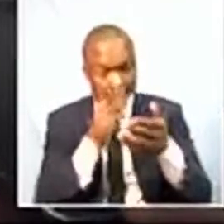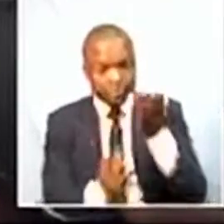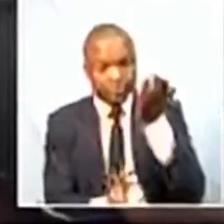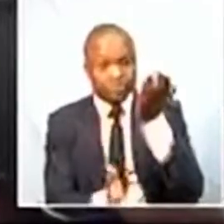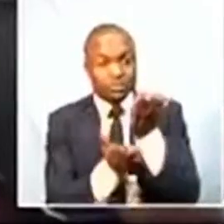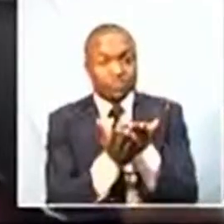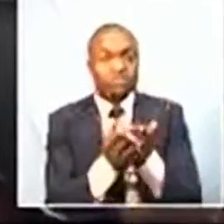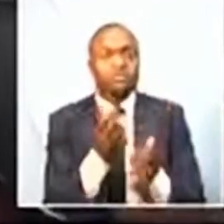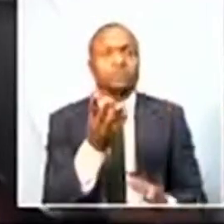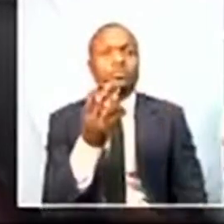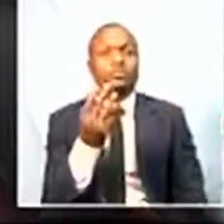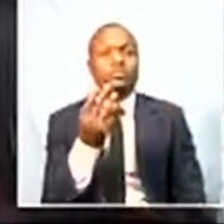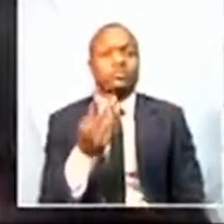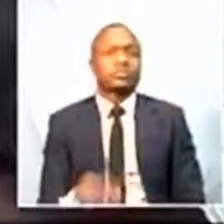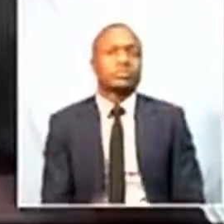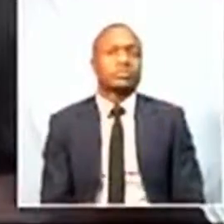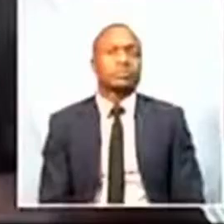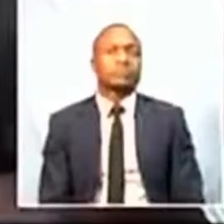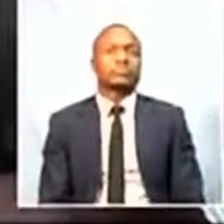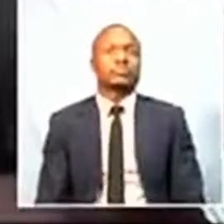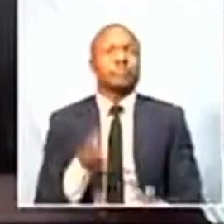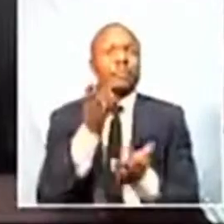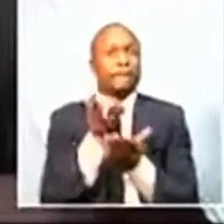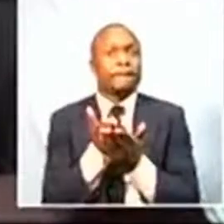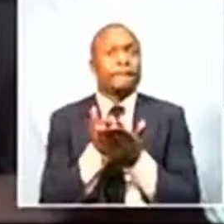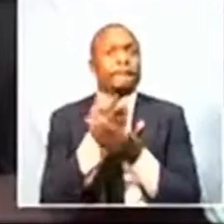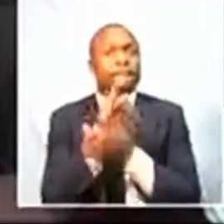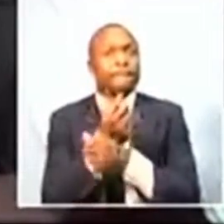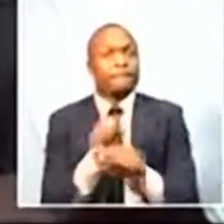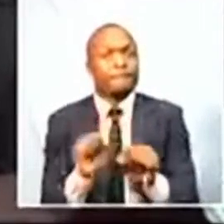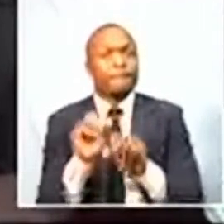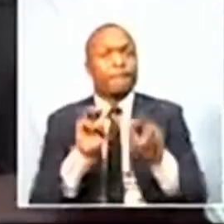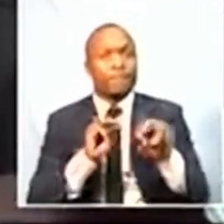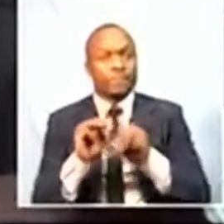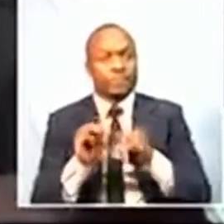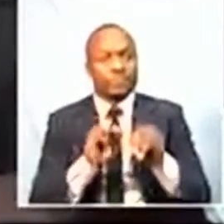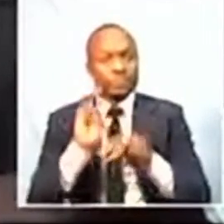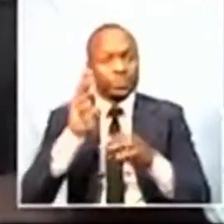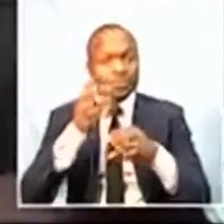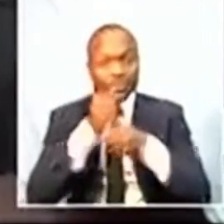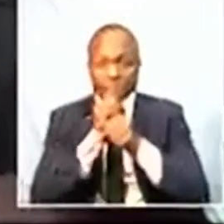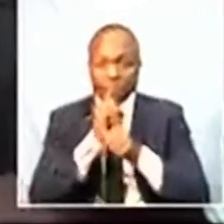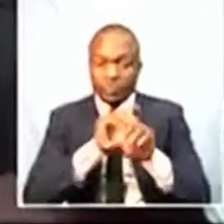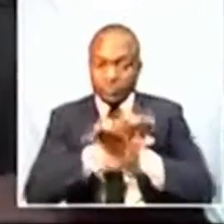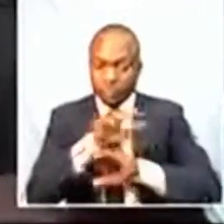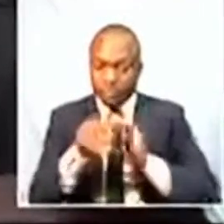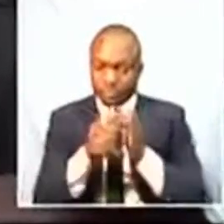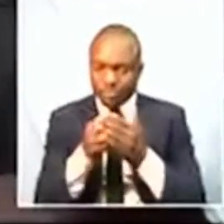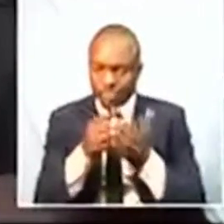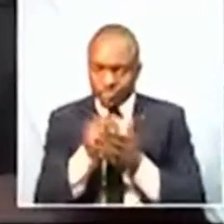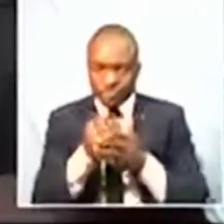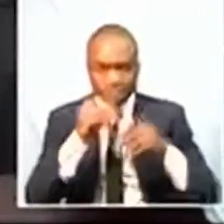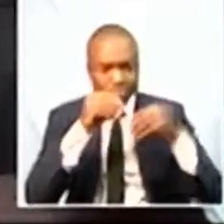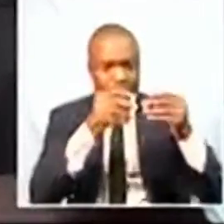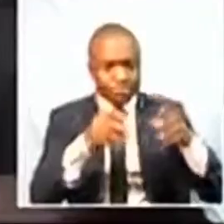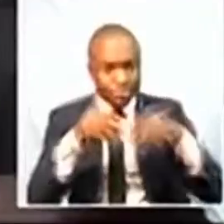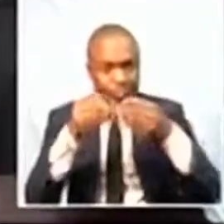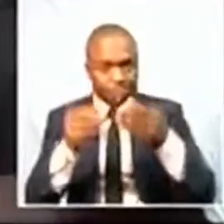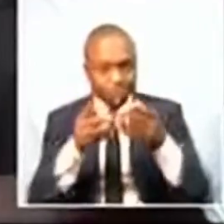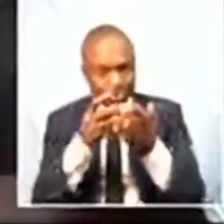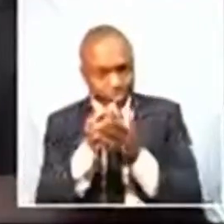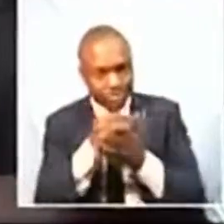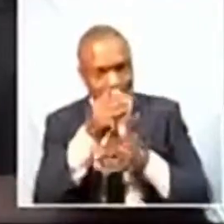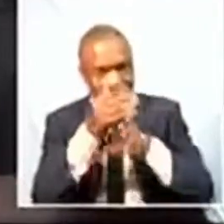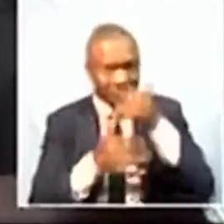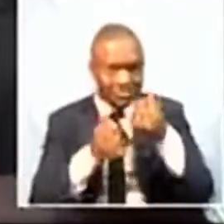Appendix 14. The major measure, management to ensure that all funds are spent within the